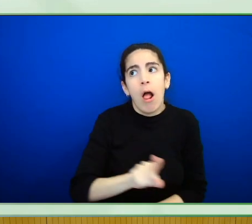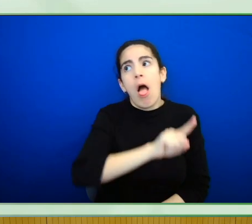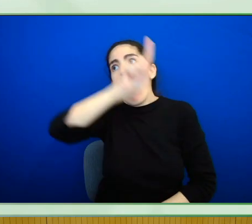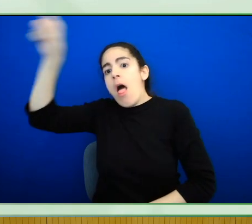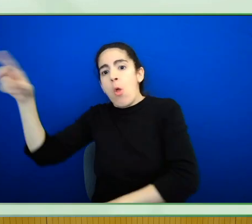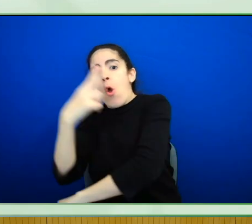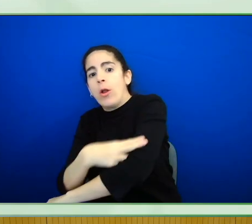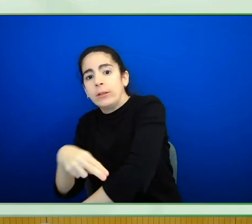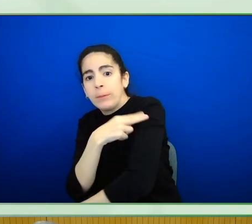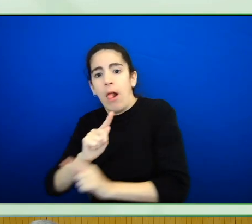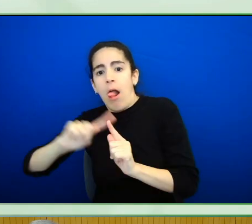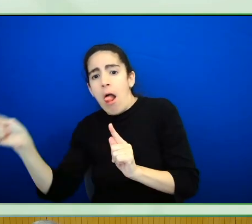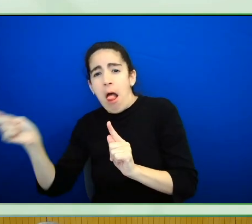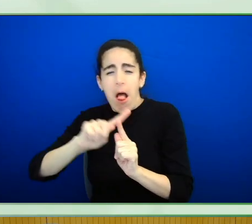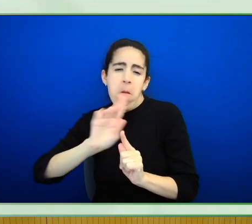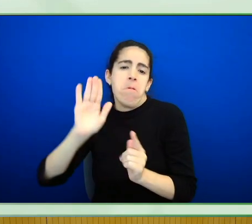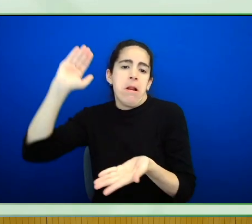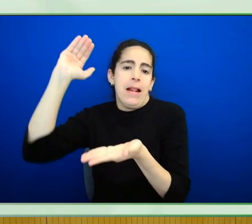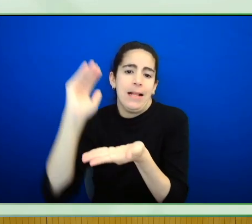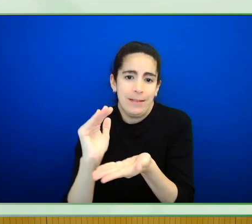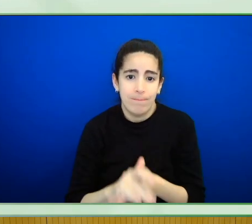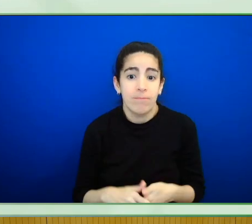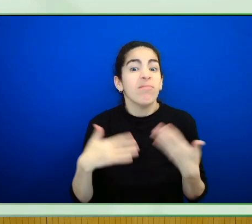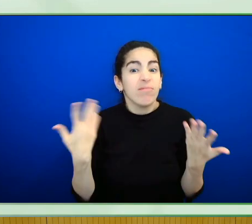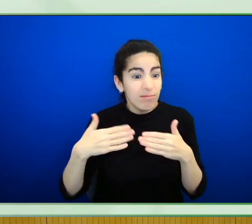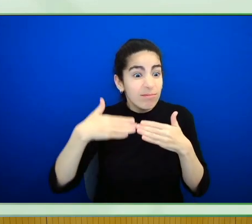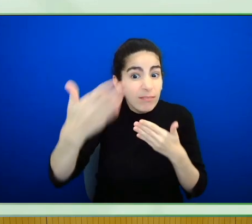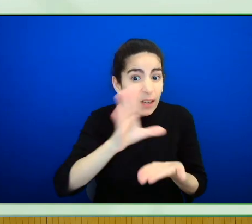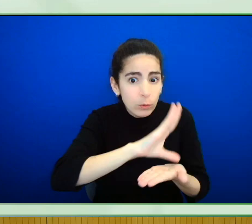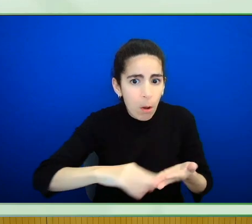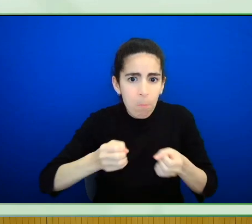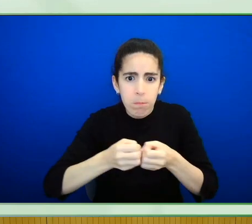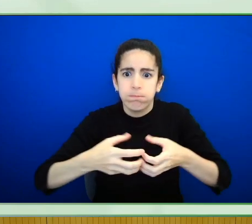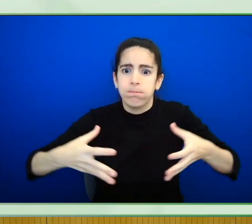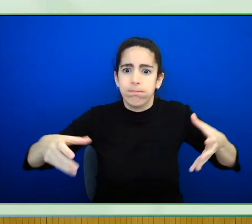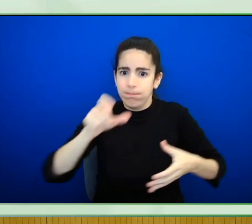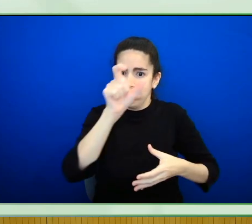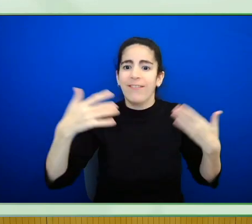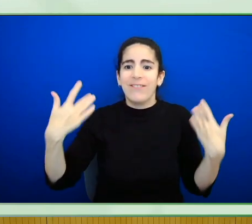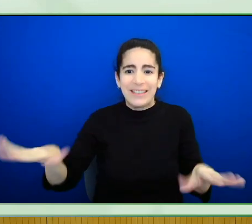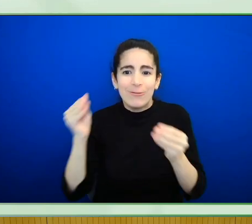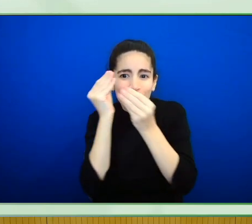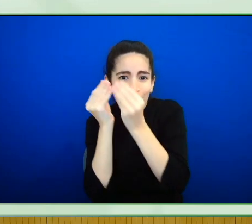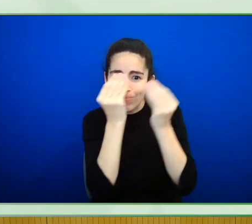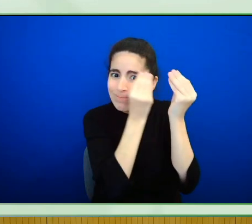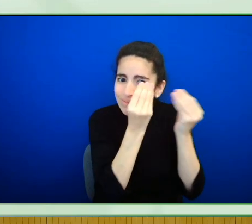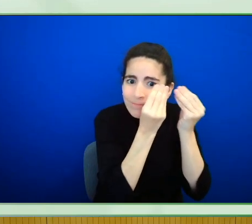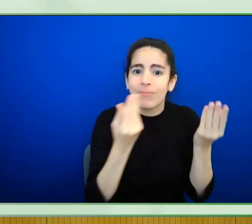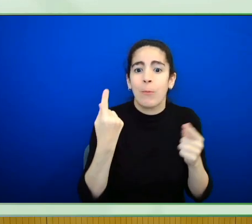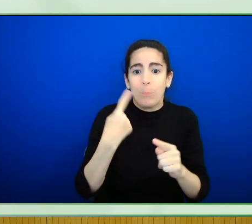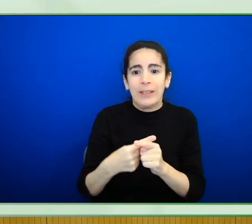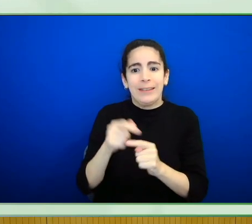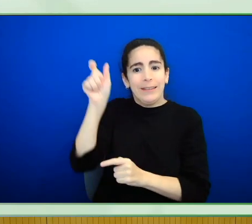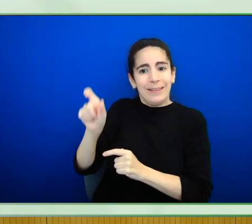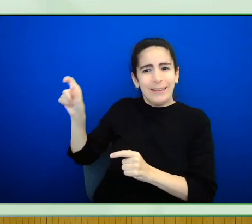Today, our partners have used PEAK to screen 18 million people, and they have connected 1.7 million people to care. Christian